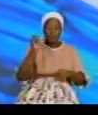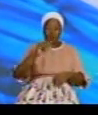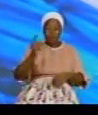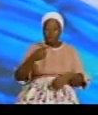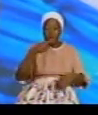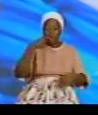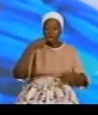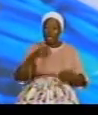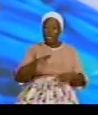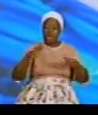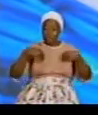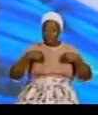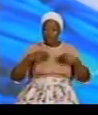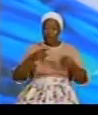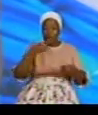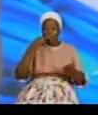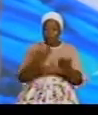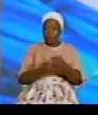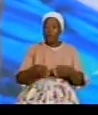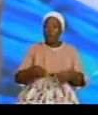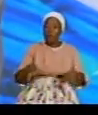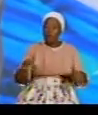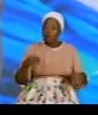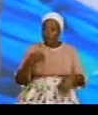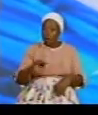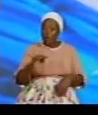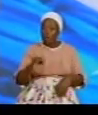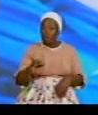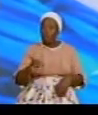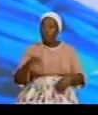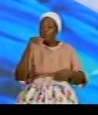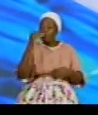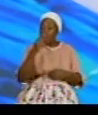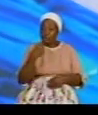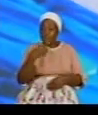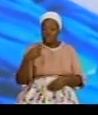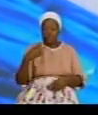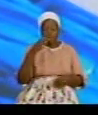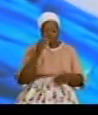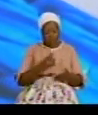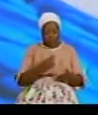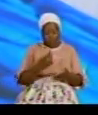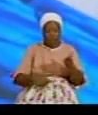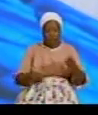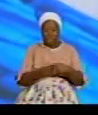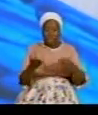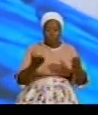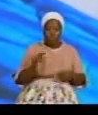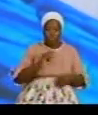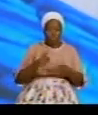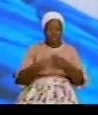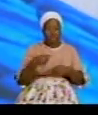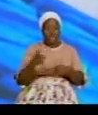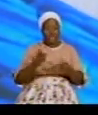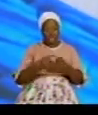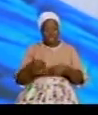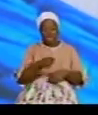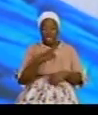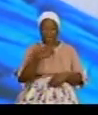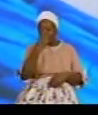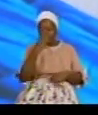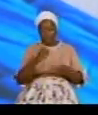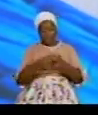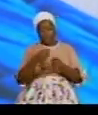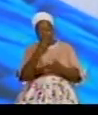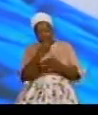the preacher who says only what they want to say, they are blind, will become blind. If